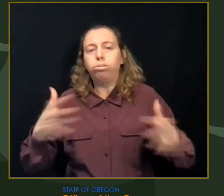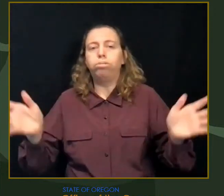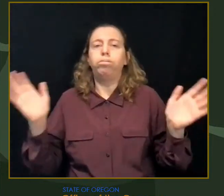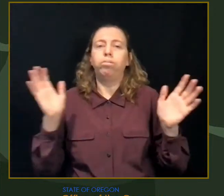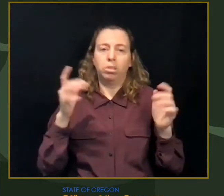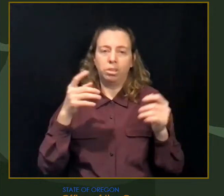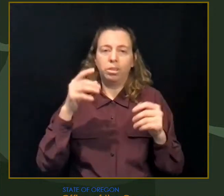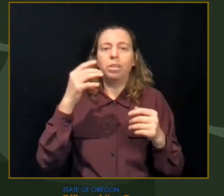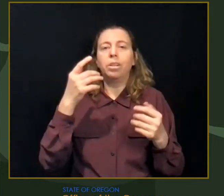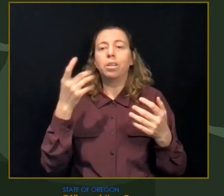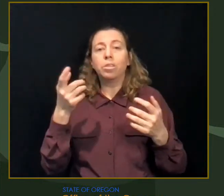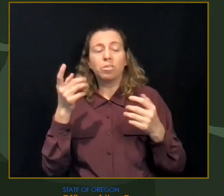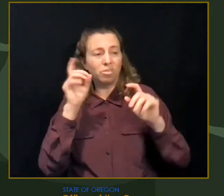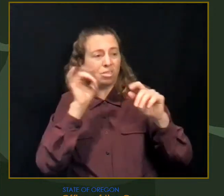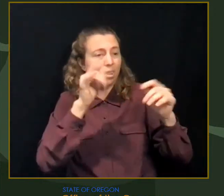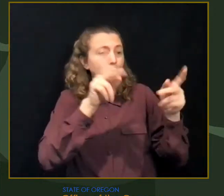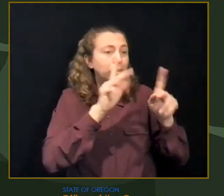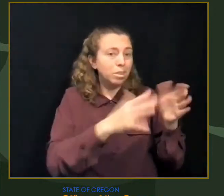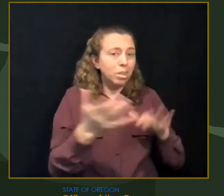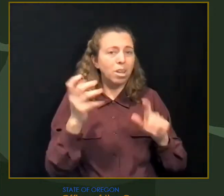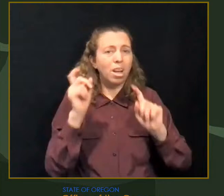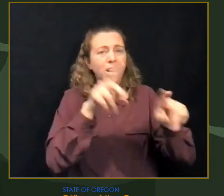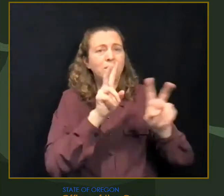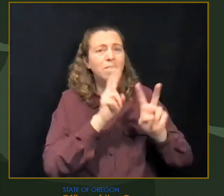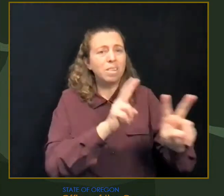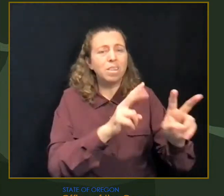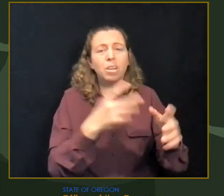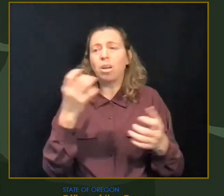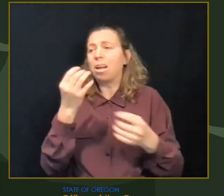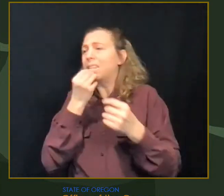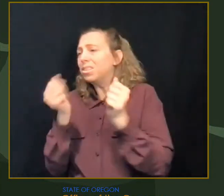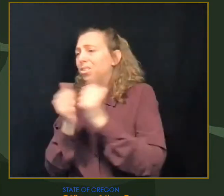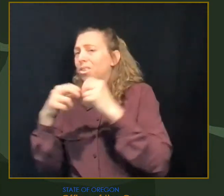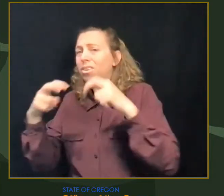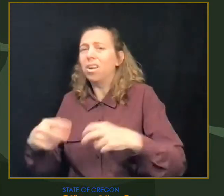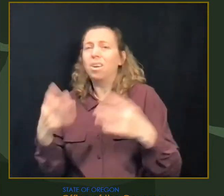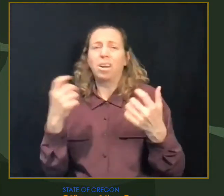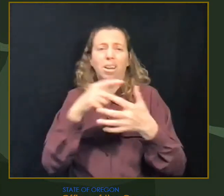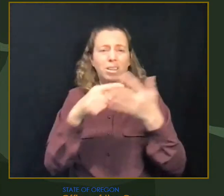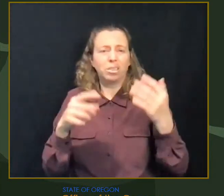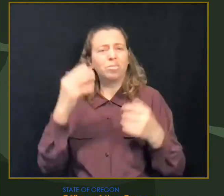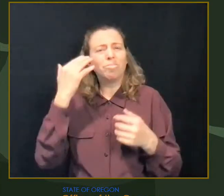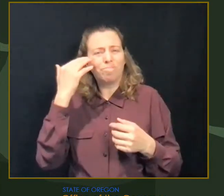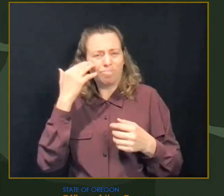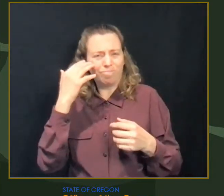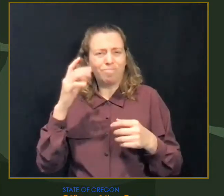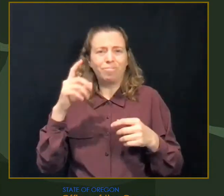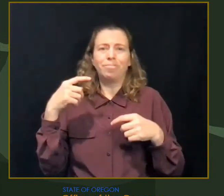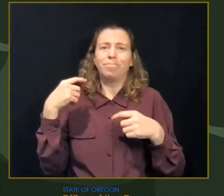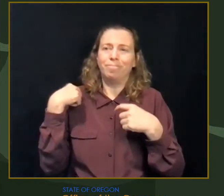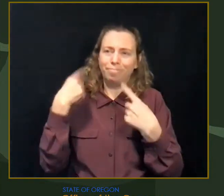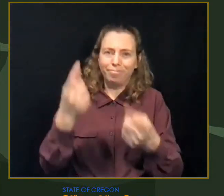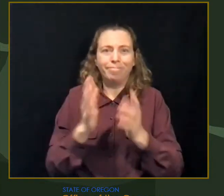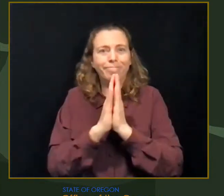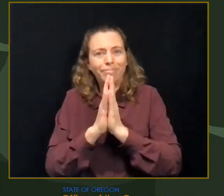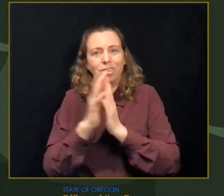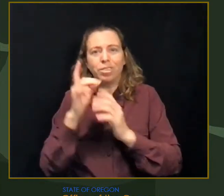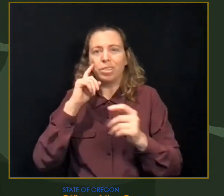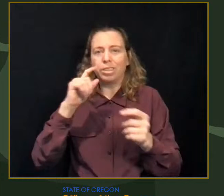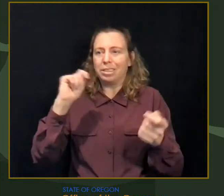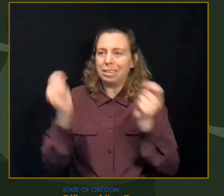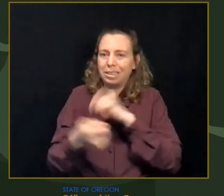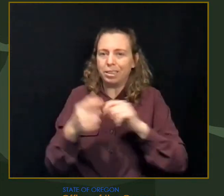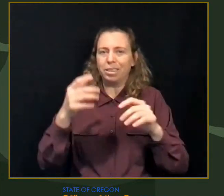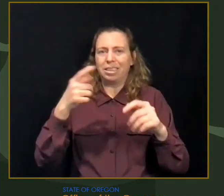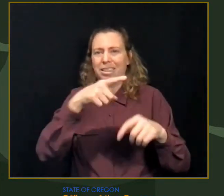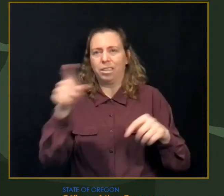we've been talking about the increase in cases and asking people to change their behavior. And many people have. The vast majority of Oregonians